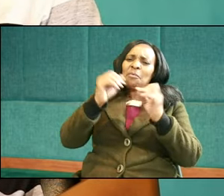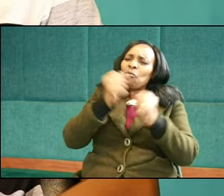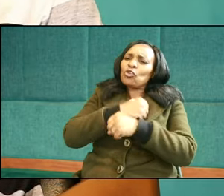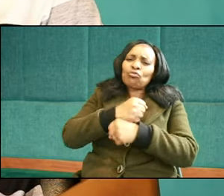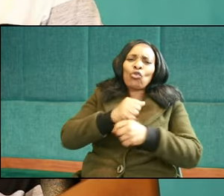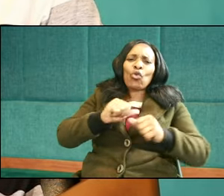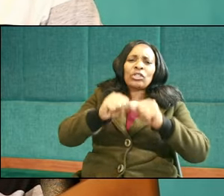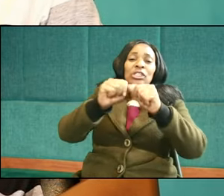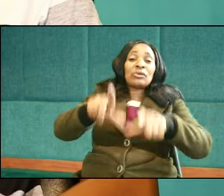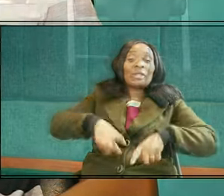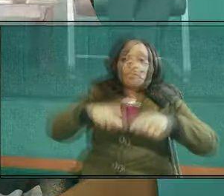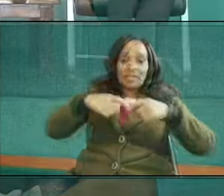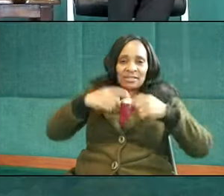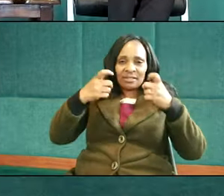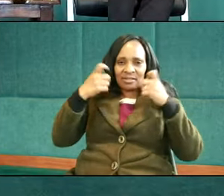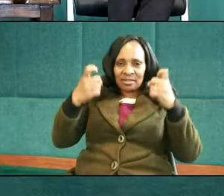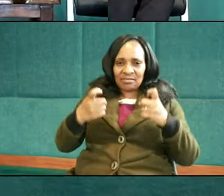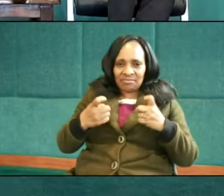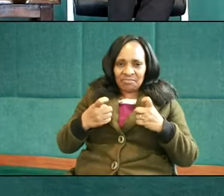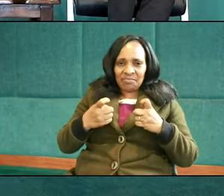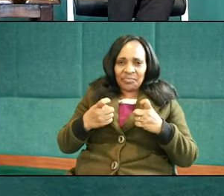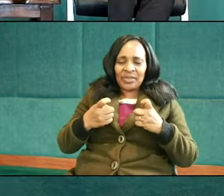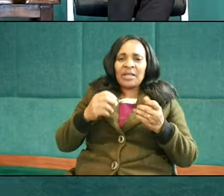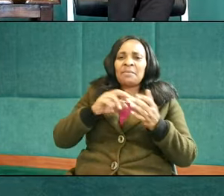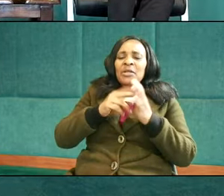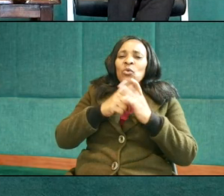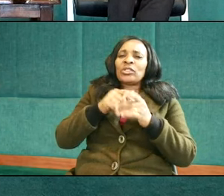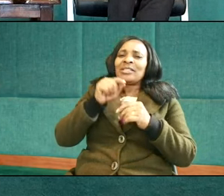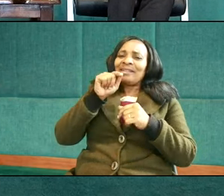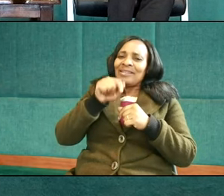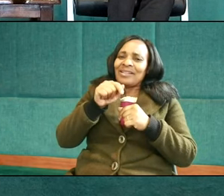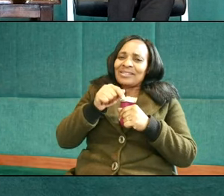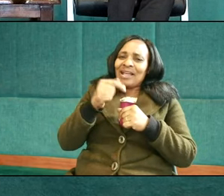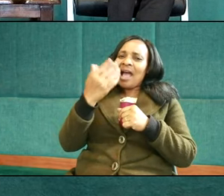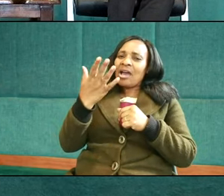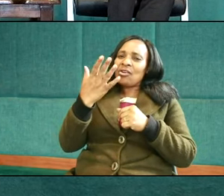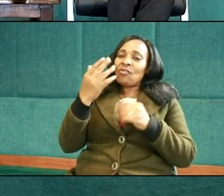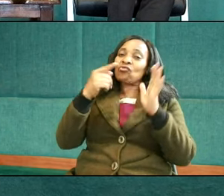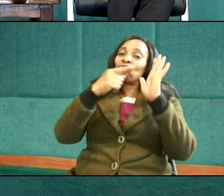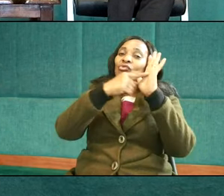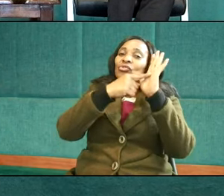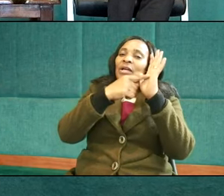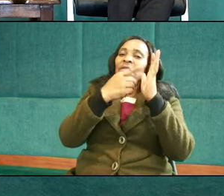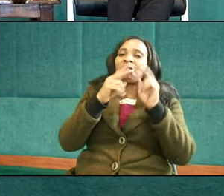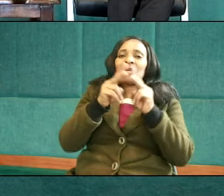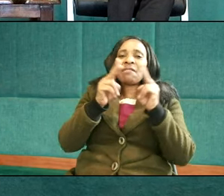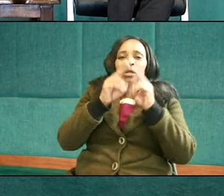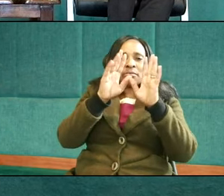sin. Absolutely. That time of reflection is necessary. Mm. Thank you.